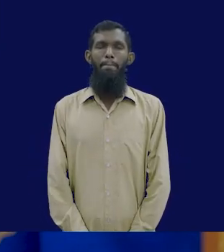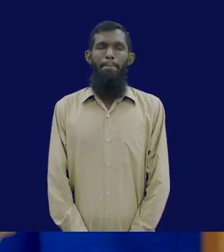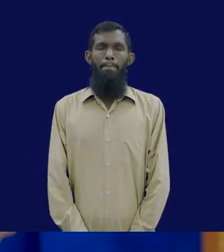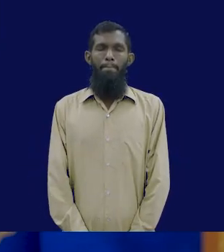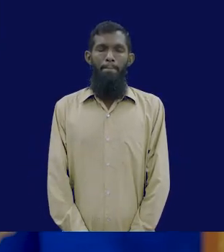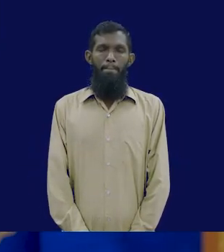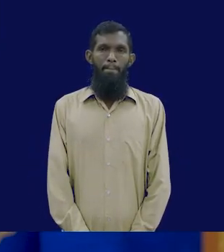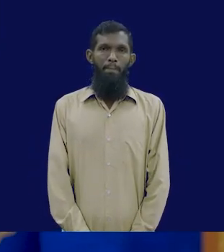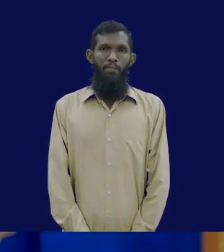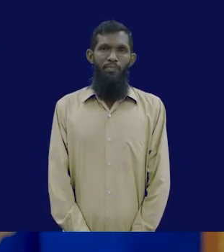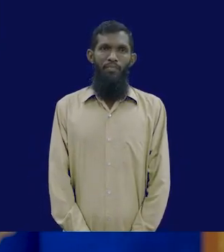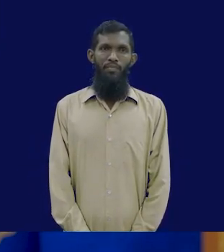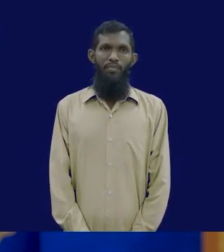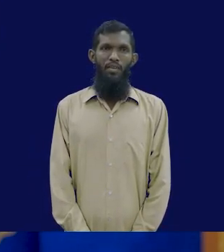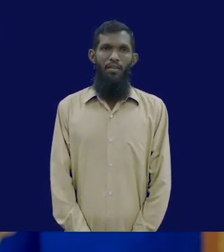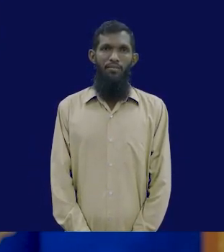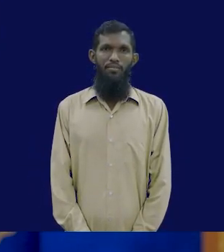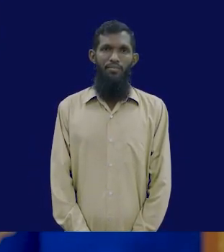us.